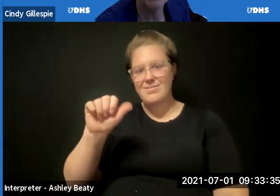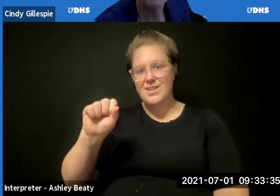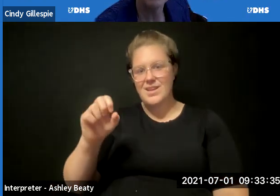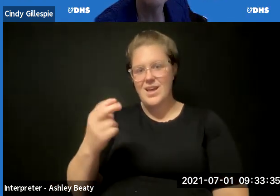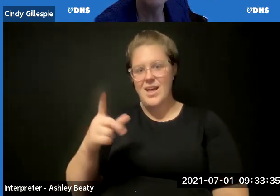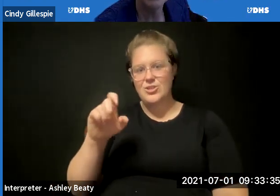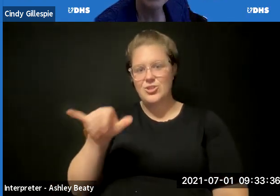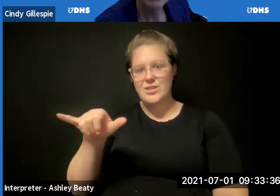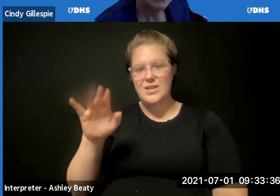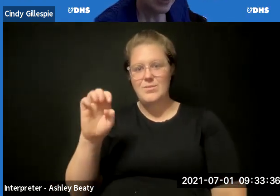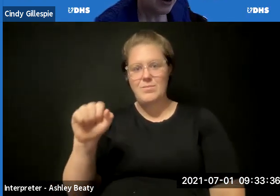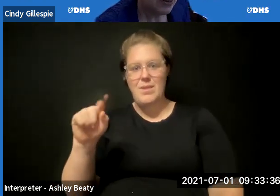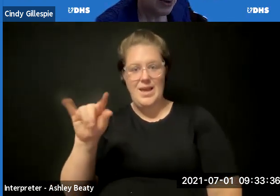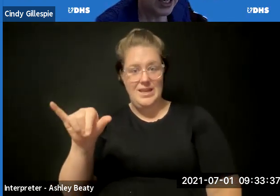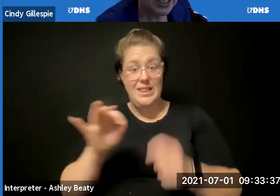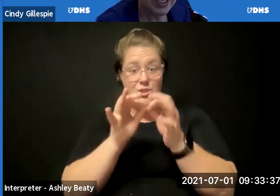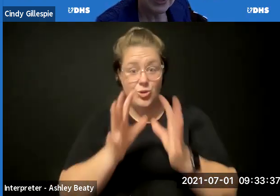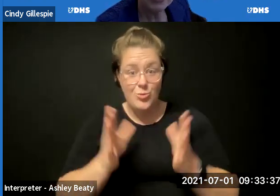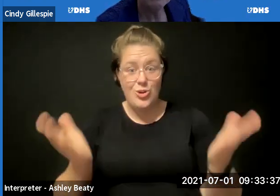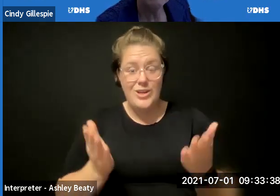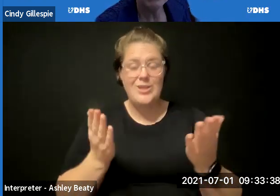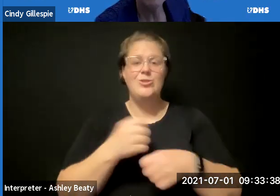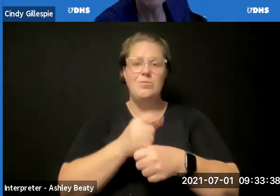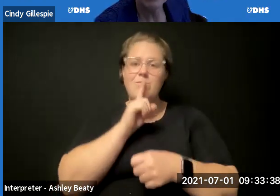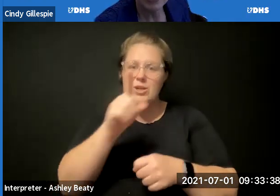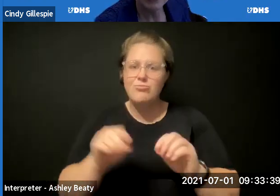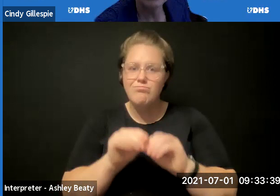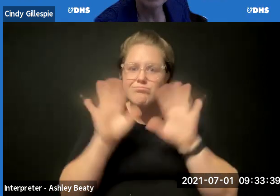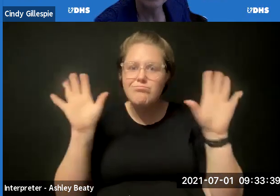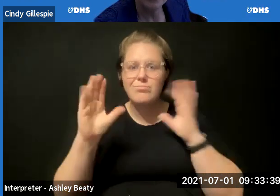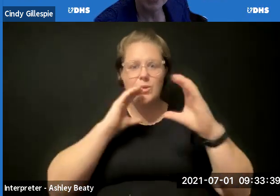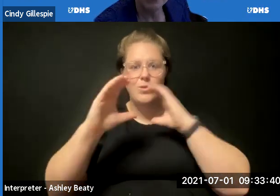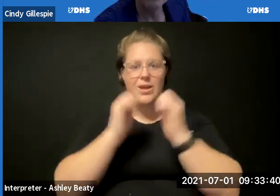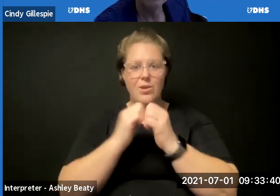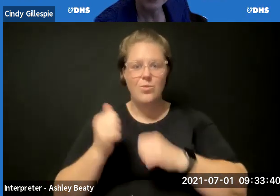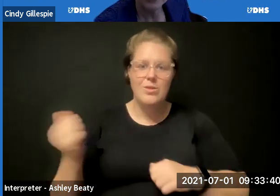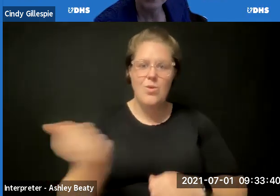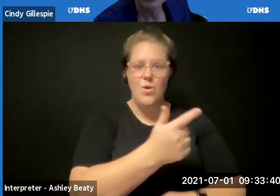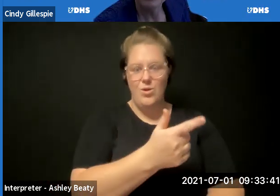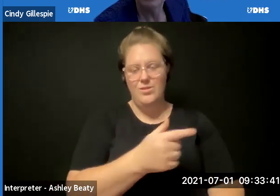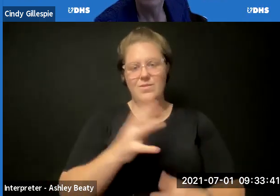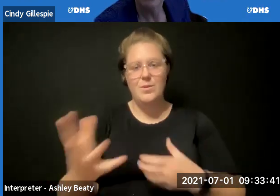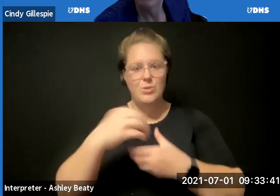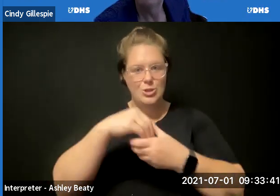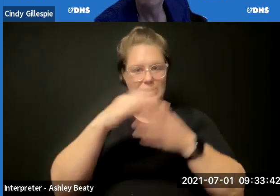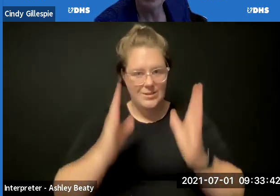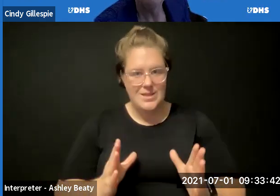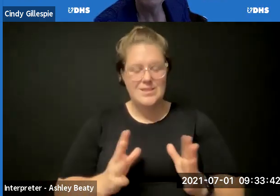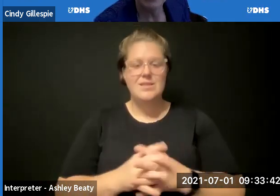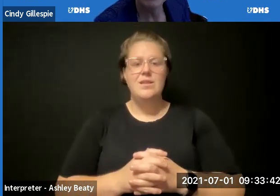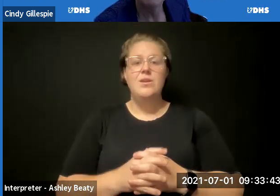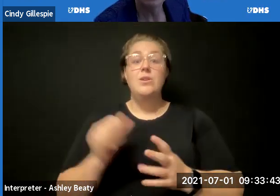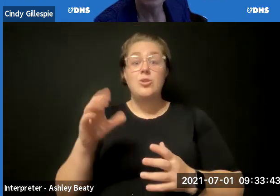communicate well with all of you. So we wanted to take just a few moments today to really kind of give you